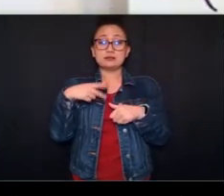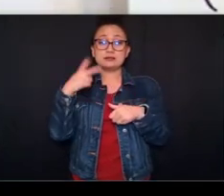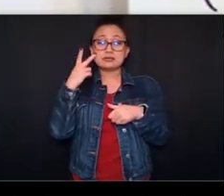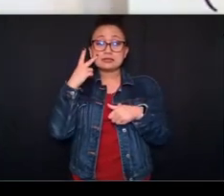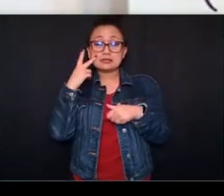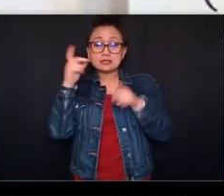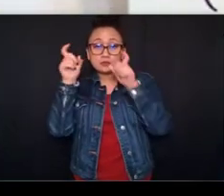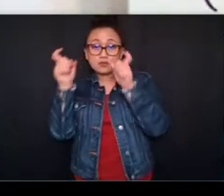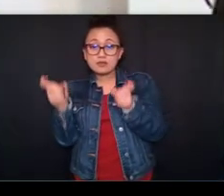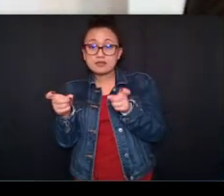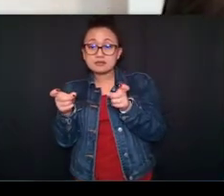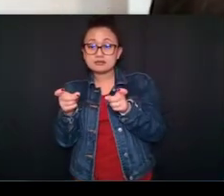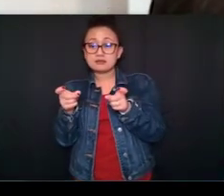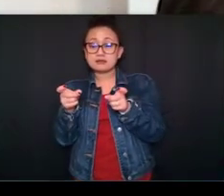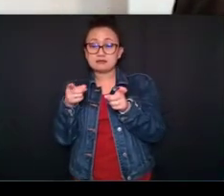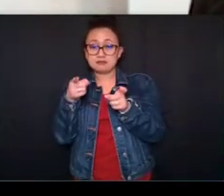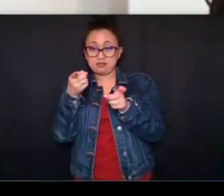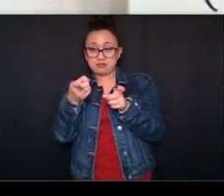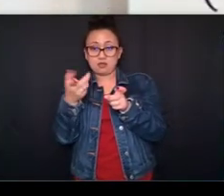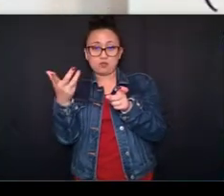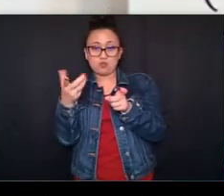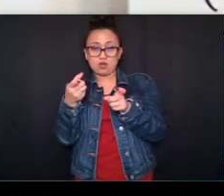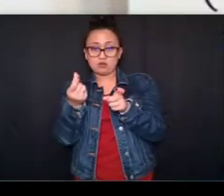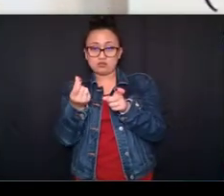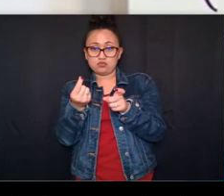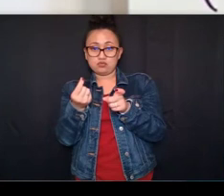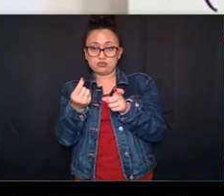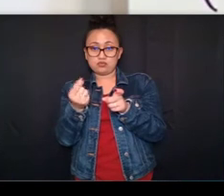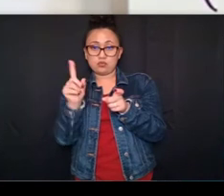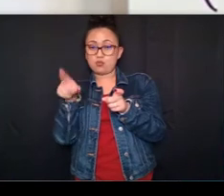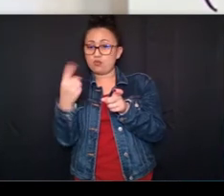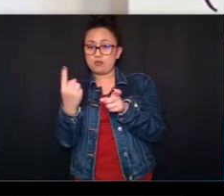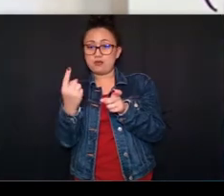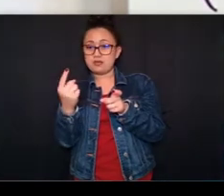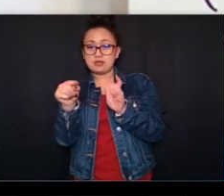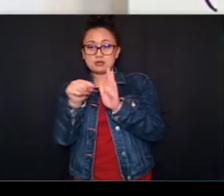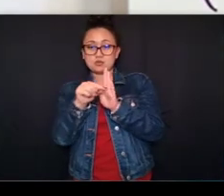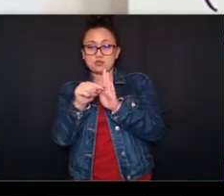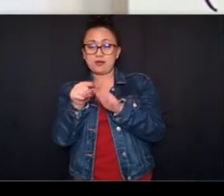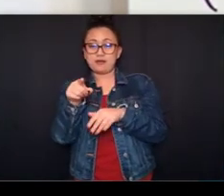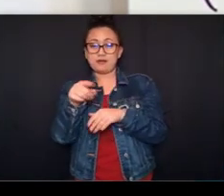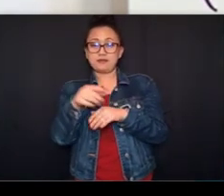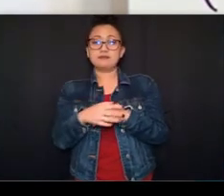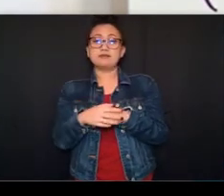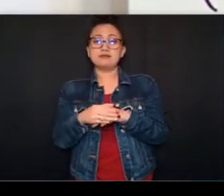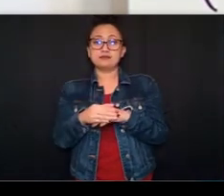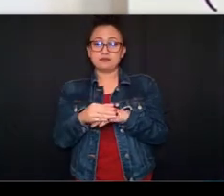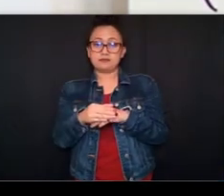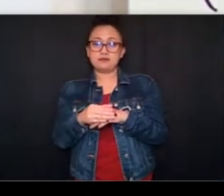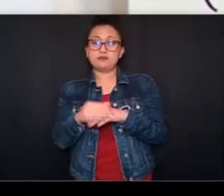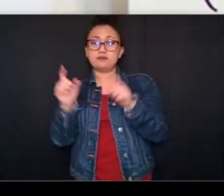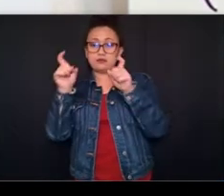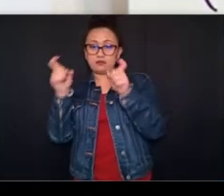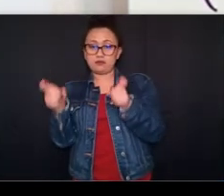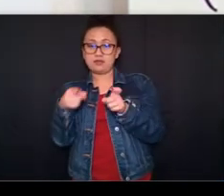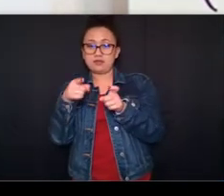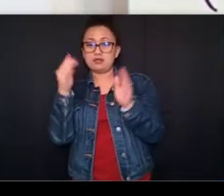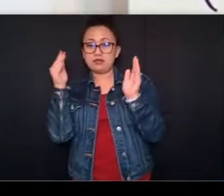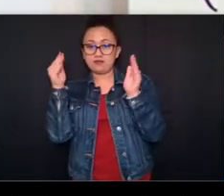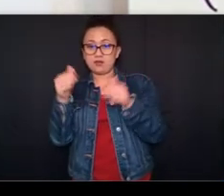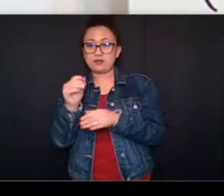here, we only have one thing to do, 7 minus 3. There's no multiplying or dividing in here, so we don't worry about that. We just go to the subtraction. 7 minus 3 is